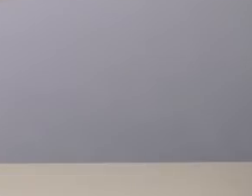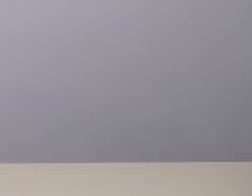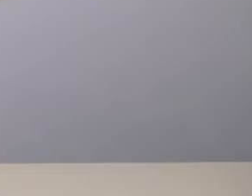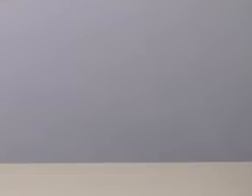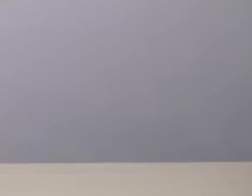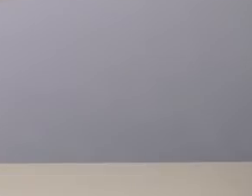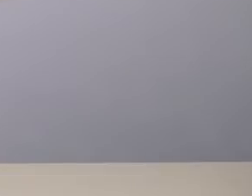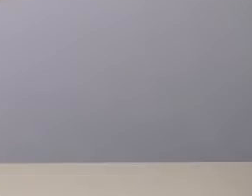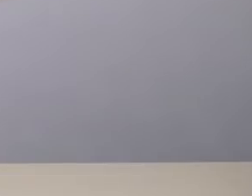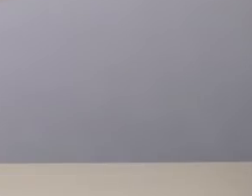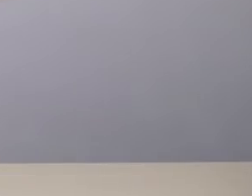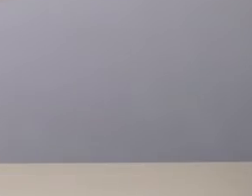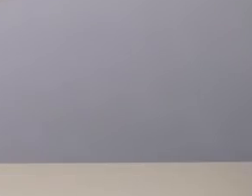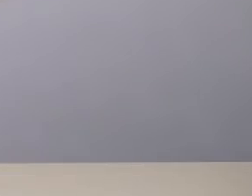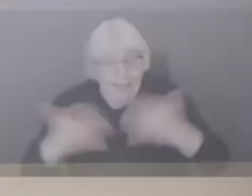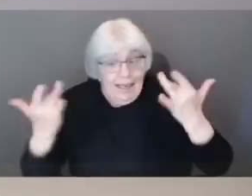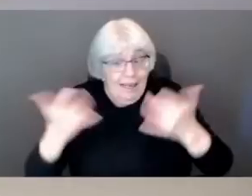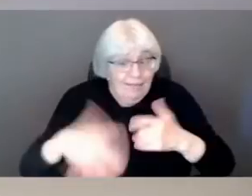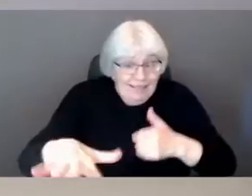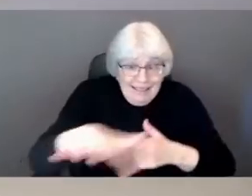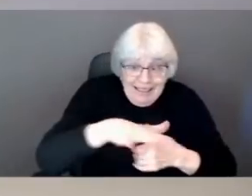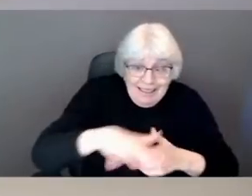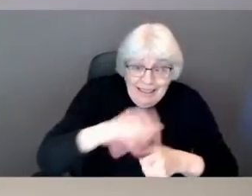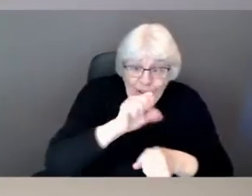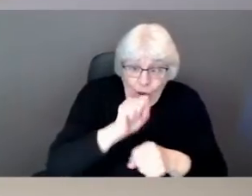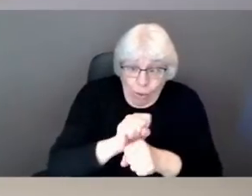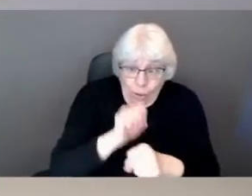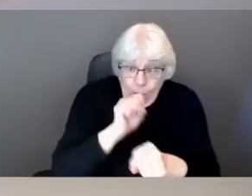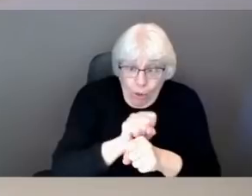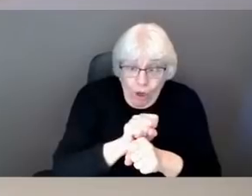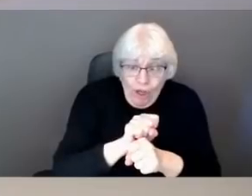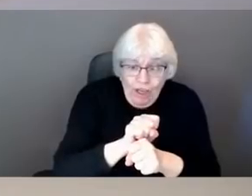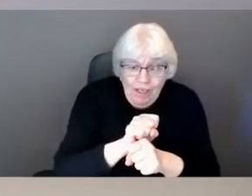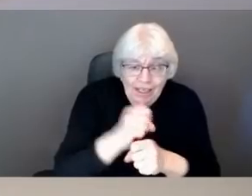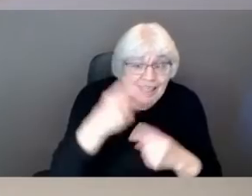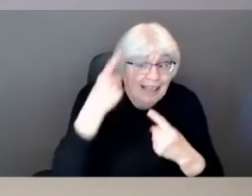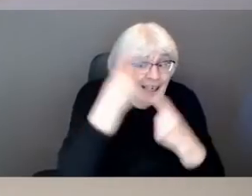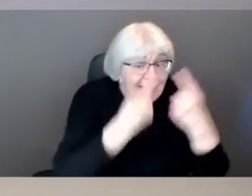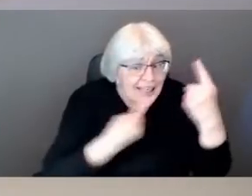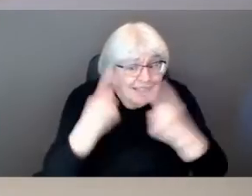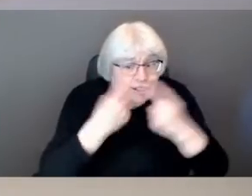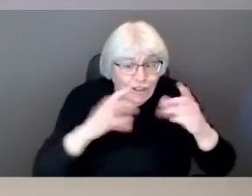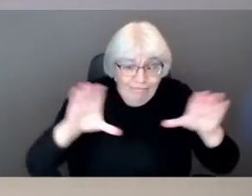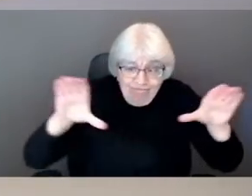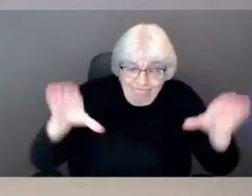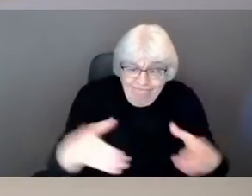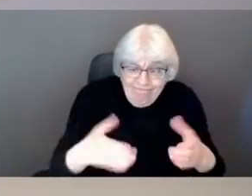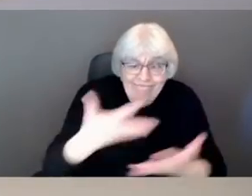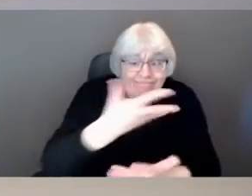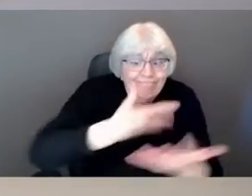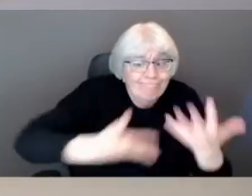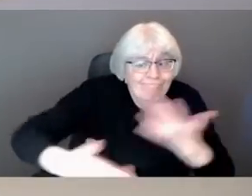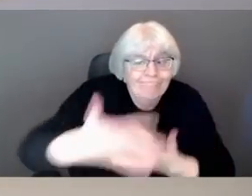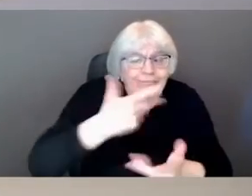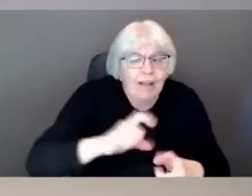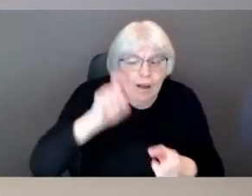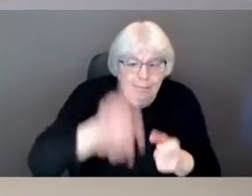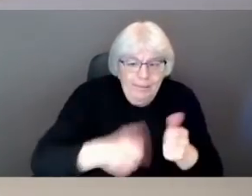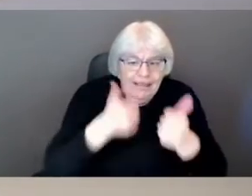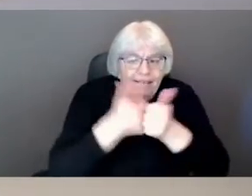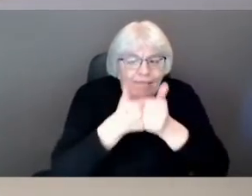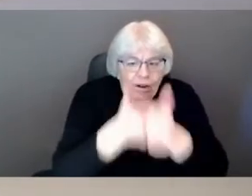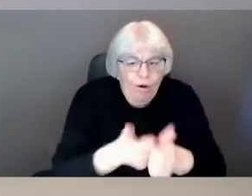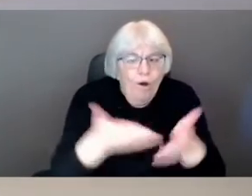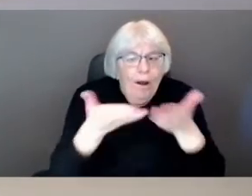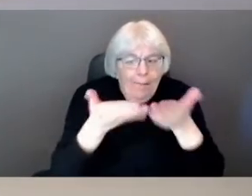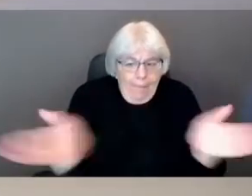holiday parties are considered organized gatherings and must follow appropriate public health measures. Levies are not recommended